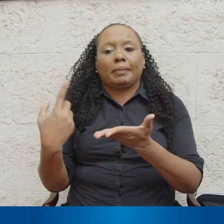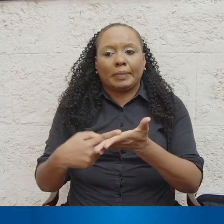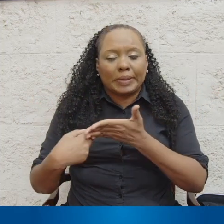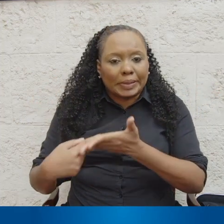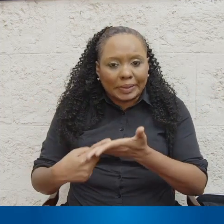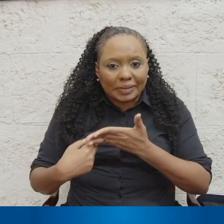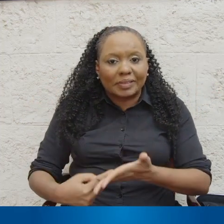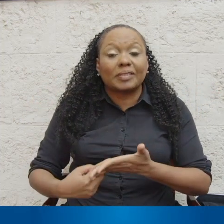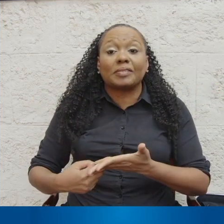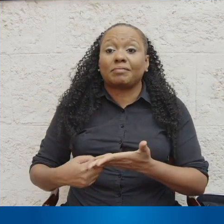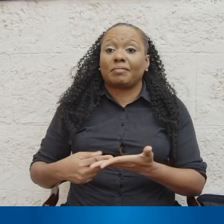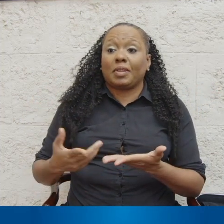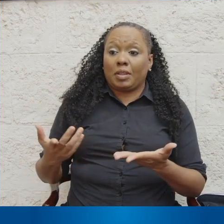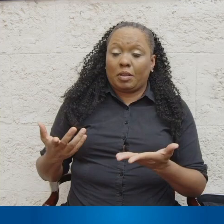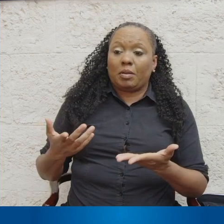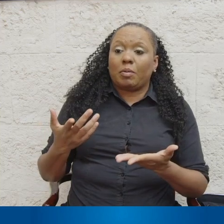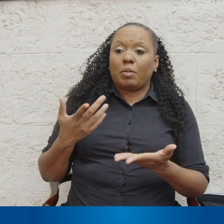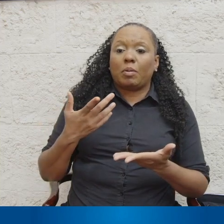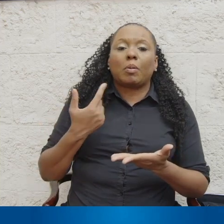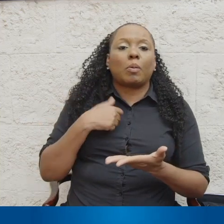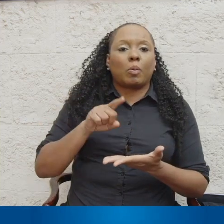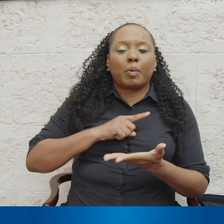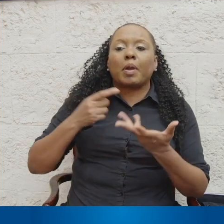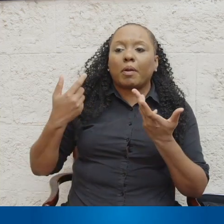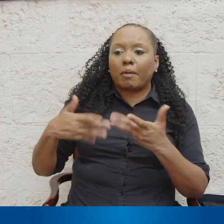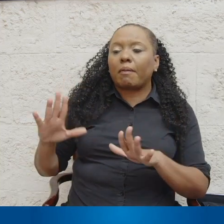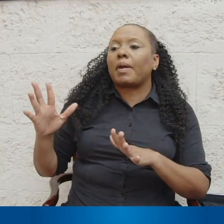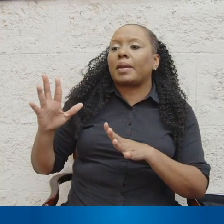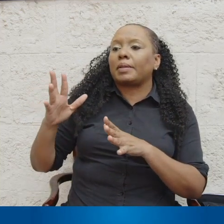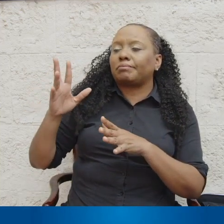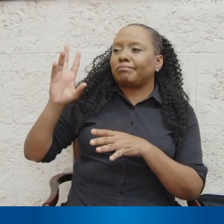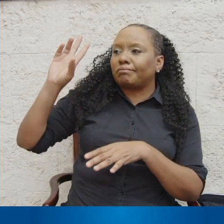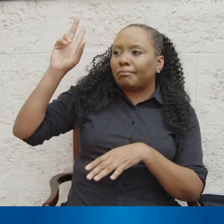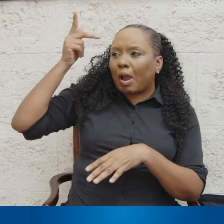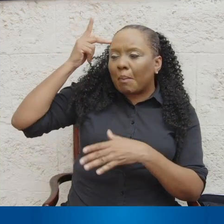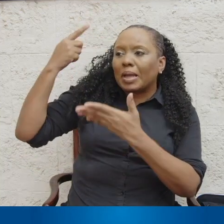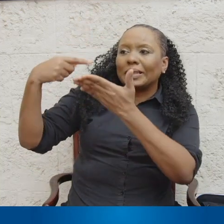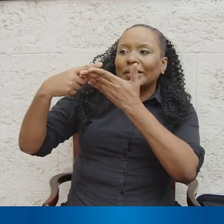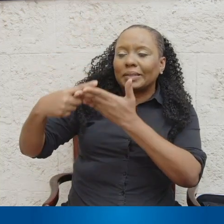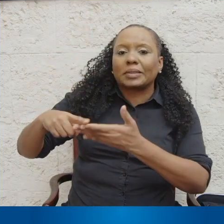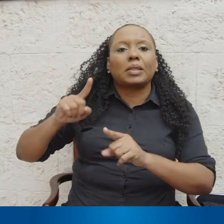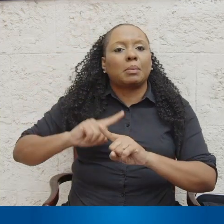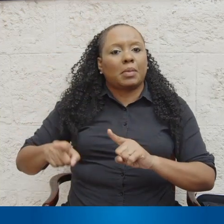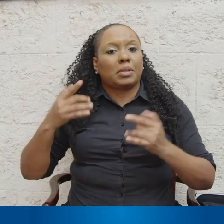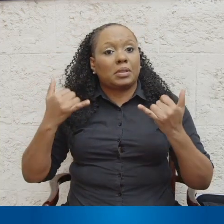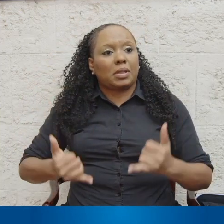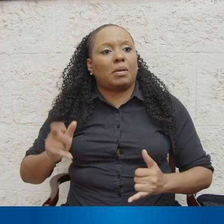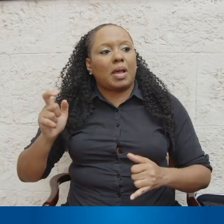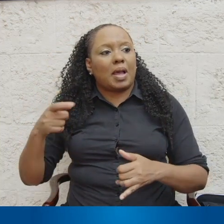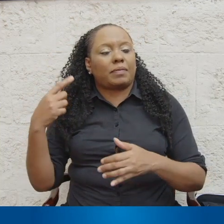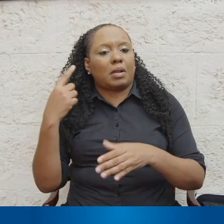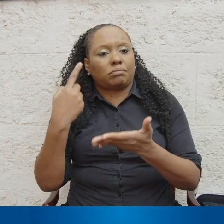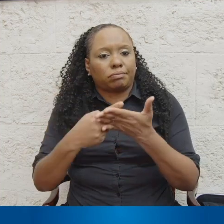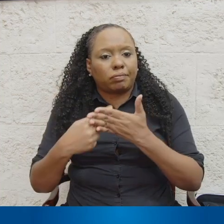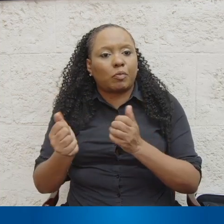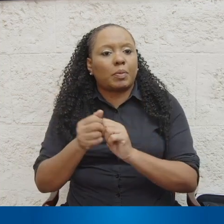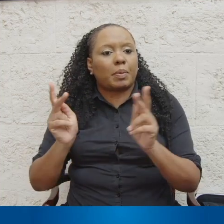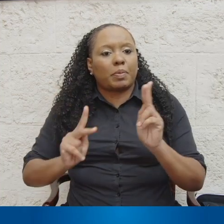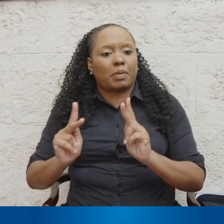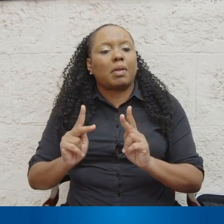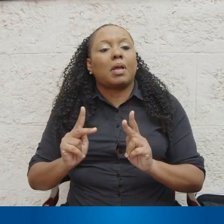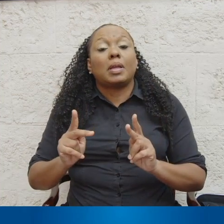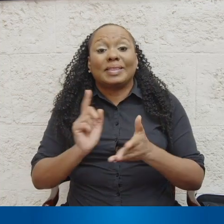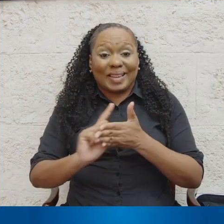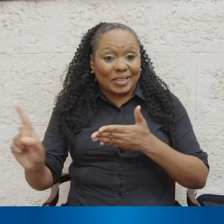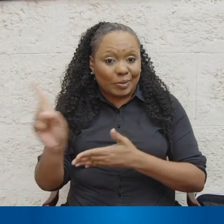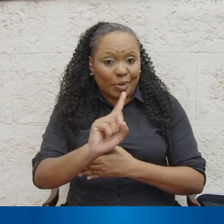Cabinet has made a decision on the route, and just see that everybody is comfortable and on board and have that discussion. So next week when we have